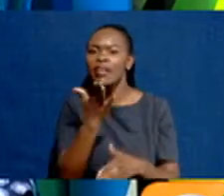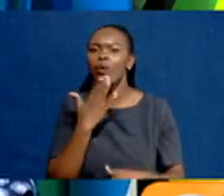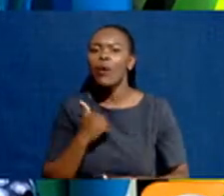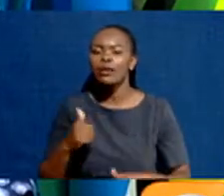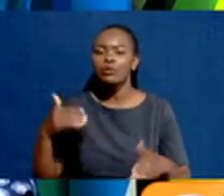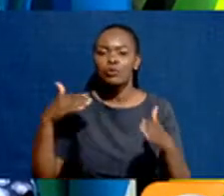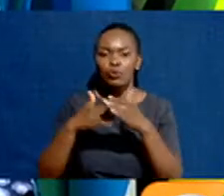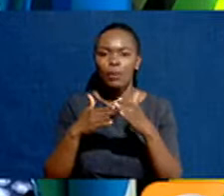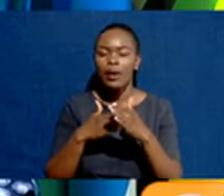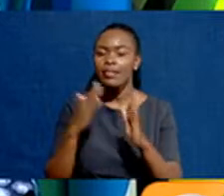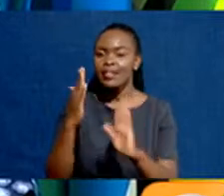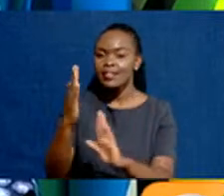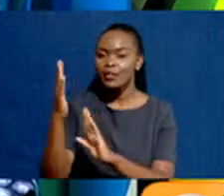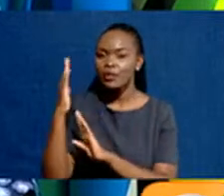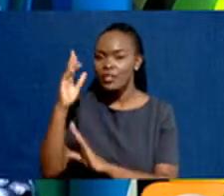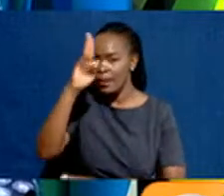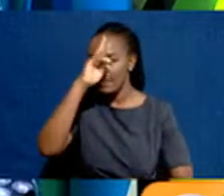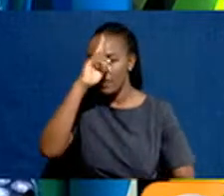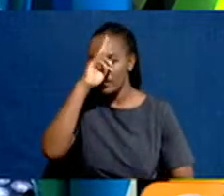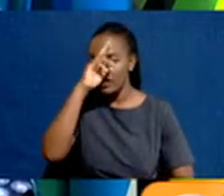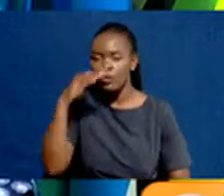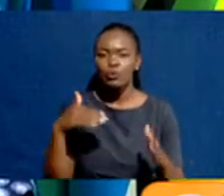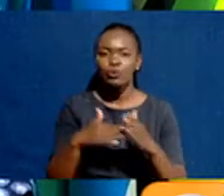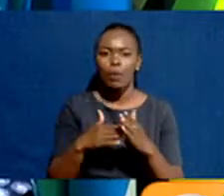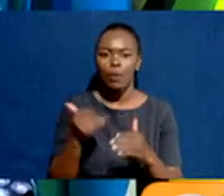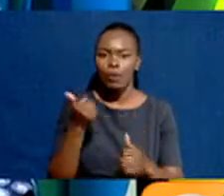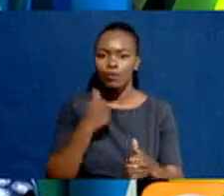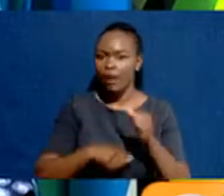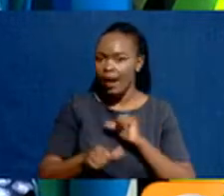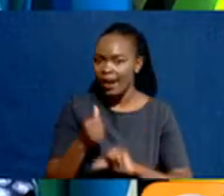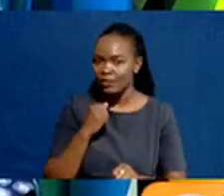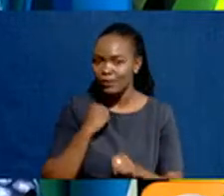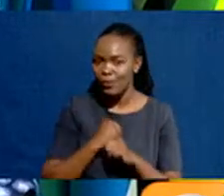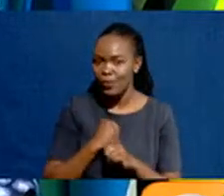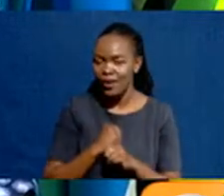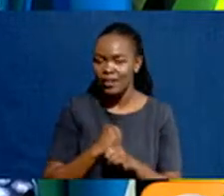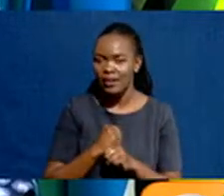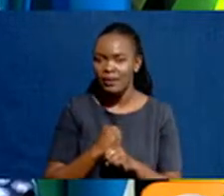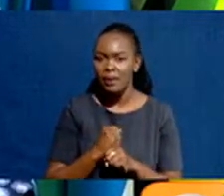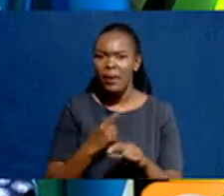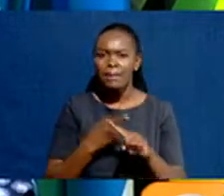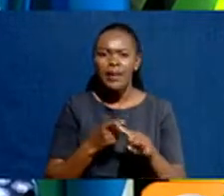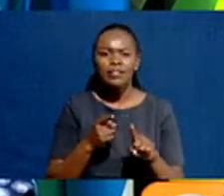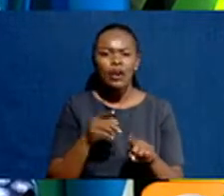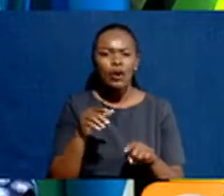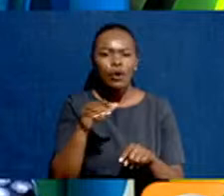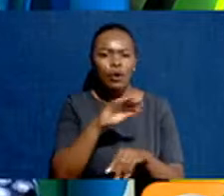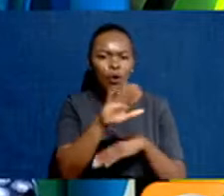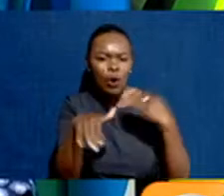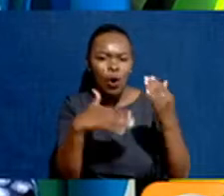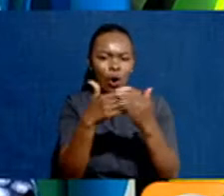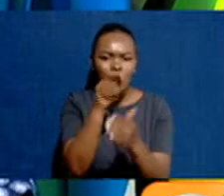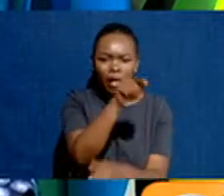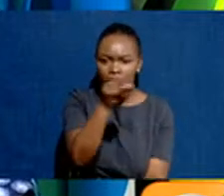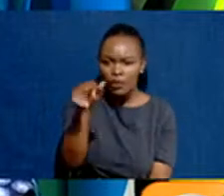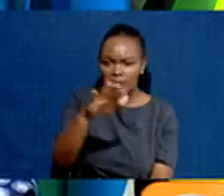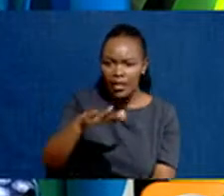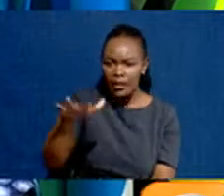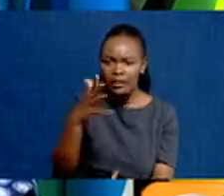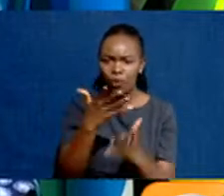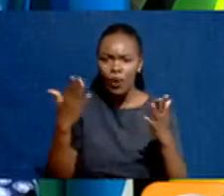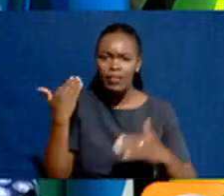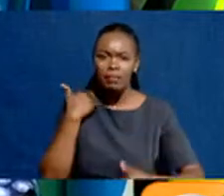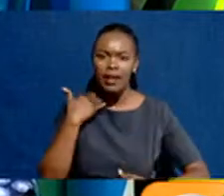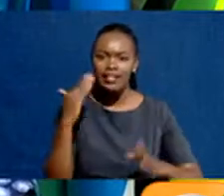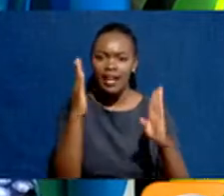out their work. An order has been given. All those areas where the bandits are for